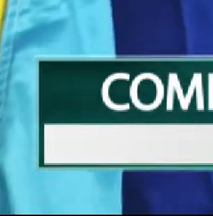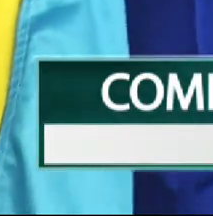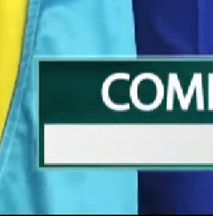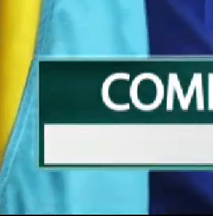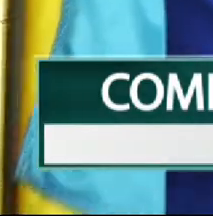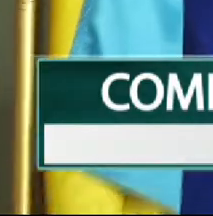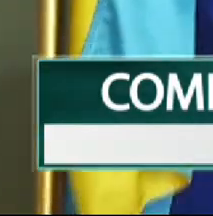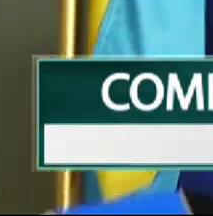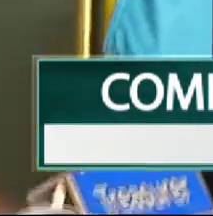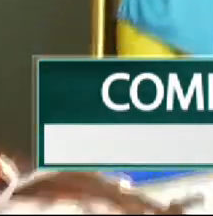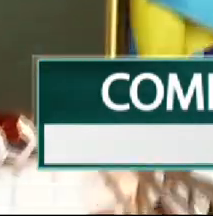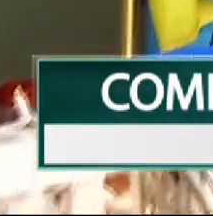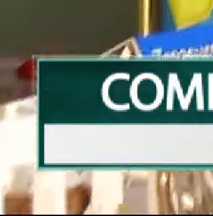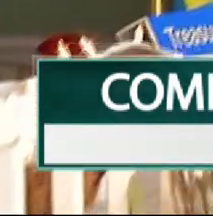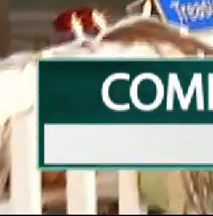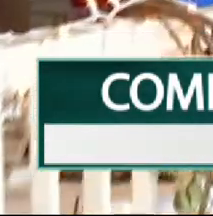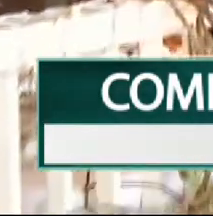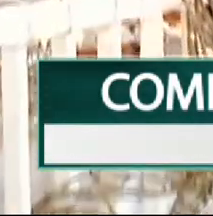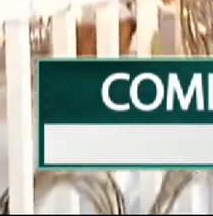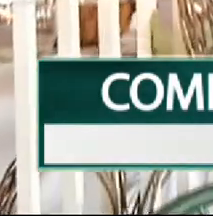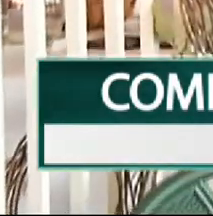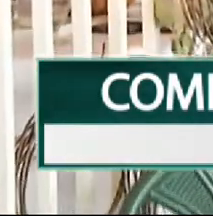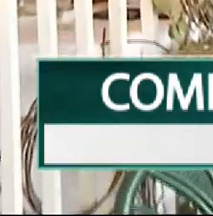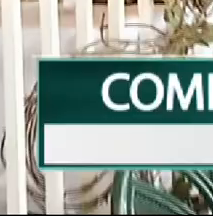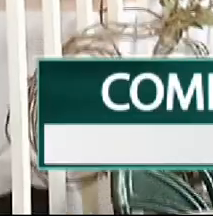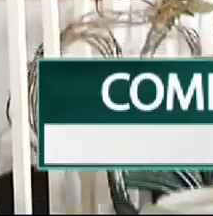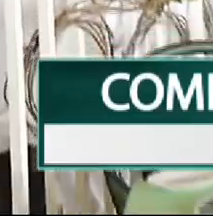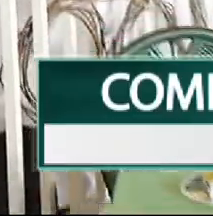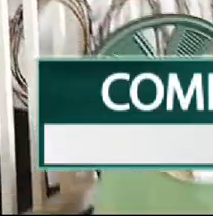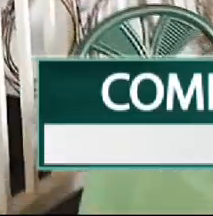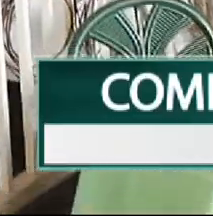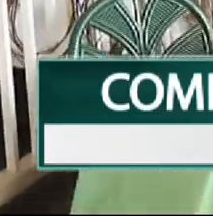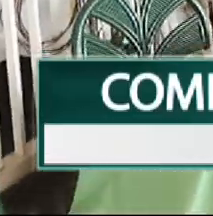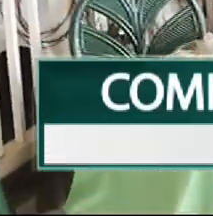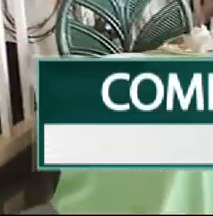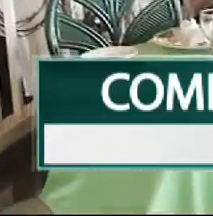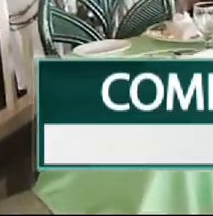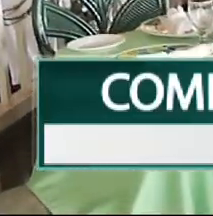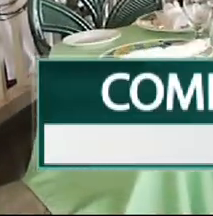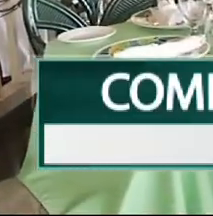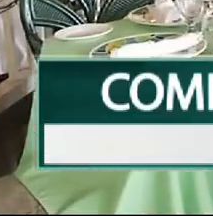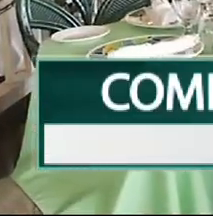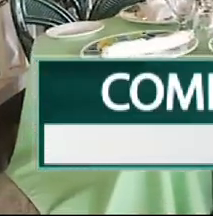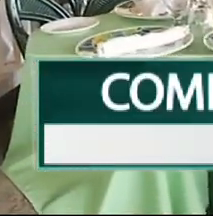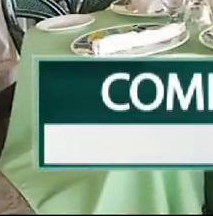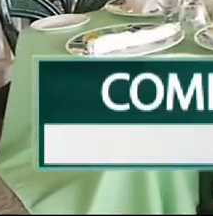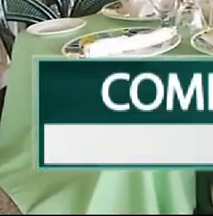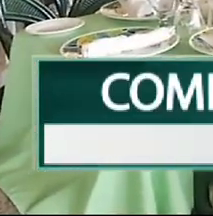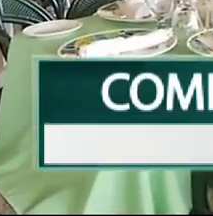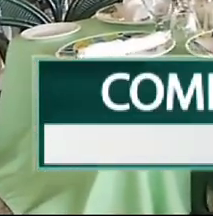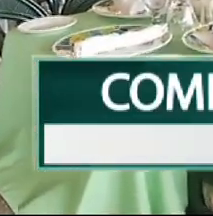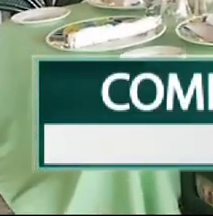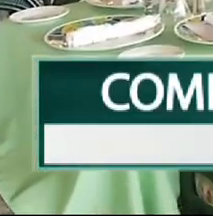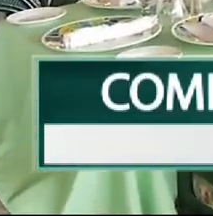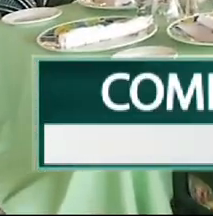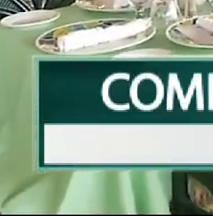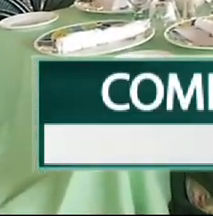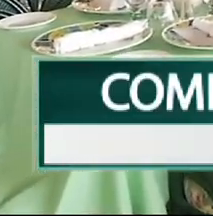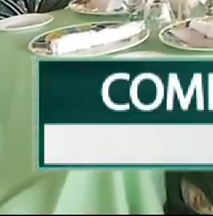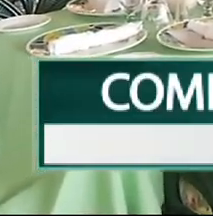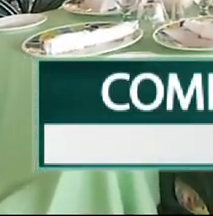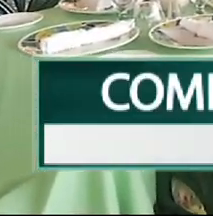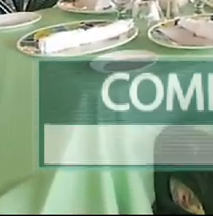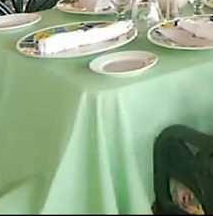And second service, the Minister of Social Services says the government doing more to help those on assistance. You're watching The Bahamas Tonight.